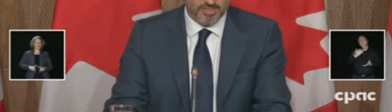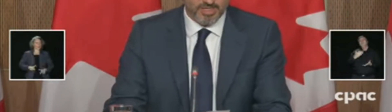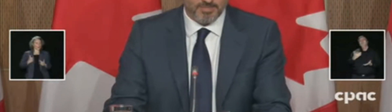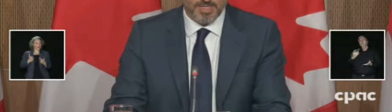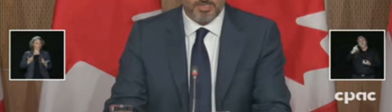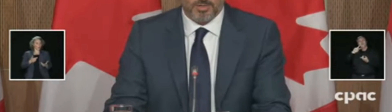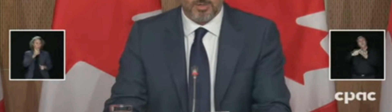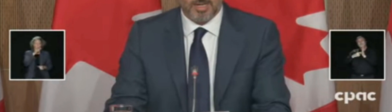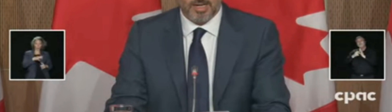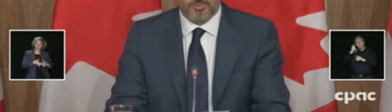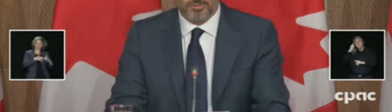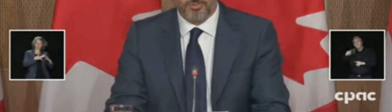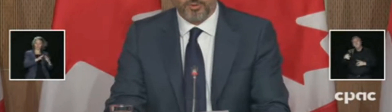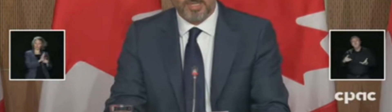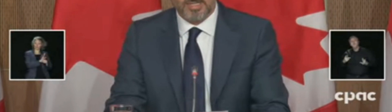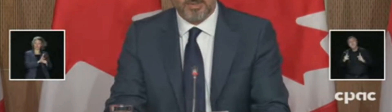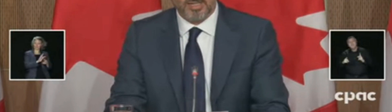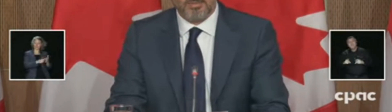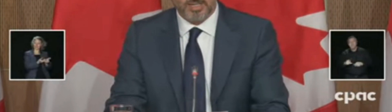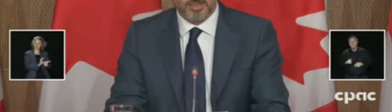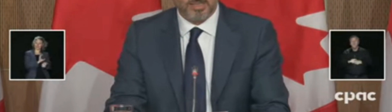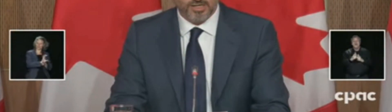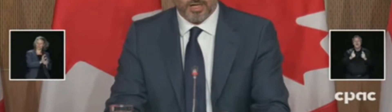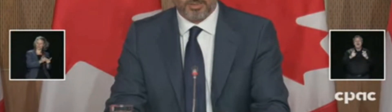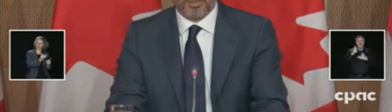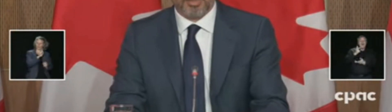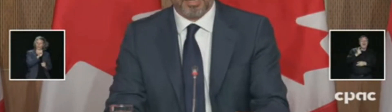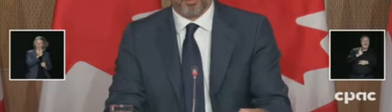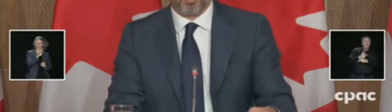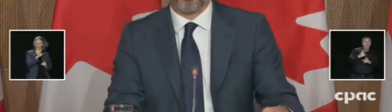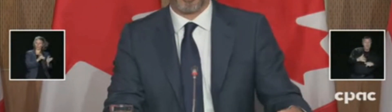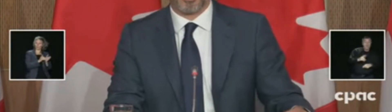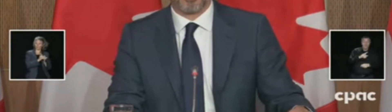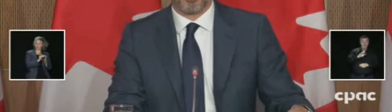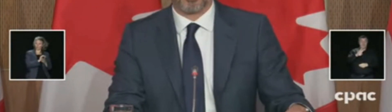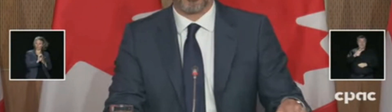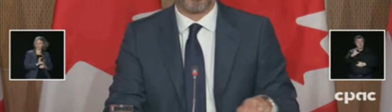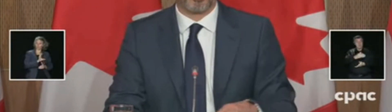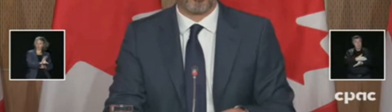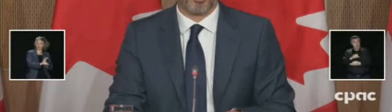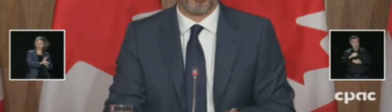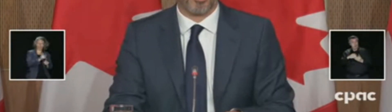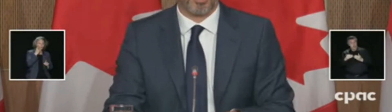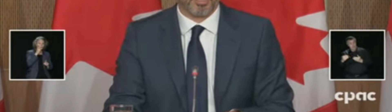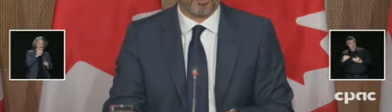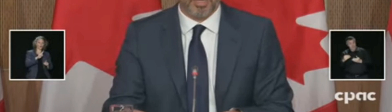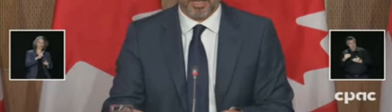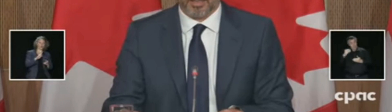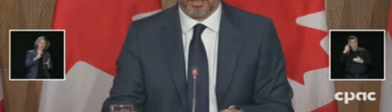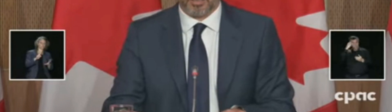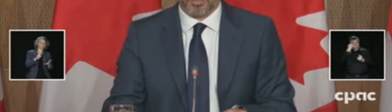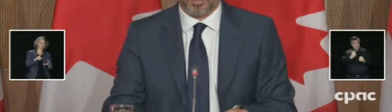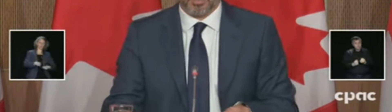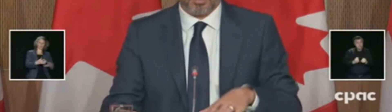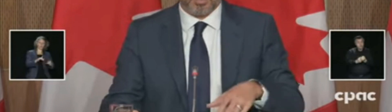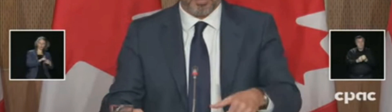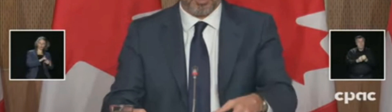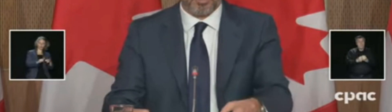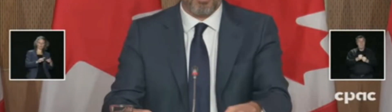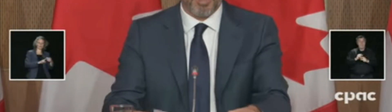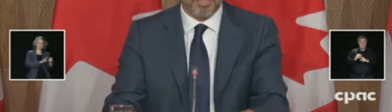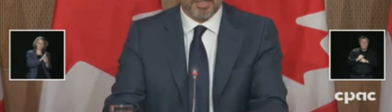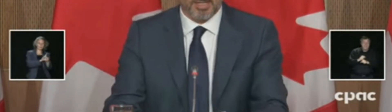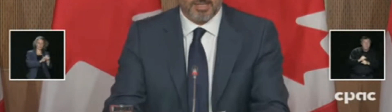entrepreneurs, it means almost $147 million to help with financing, mentorship, and training. This is